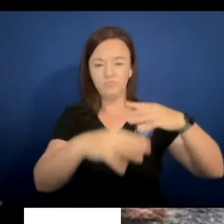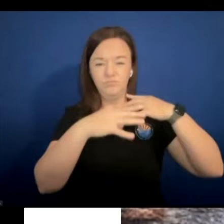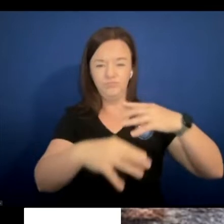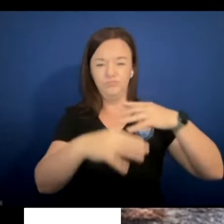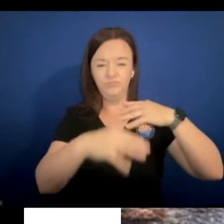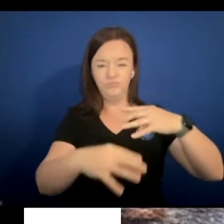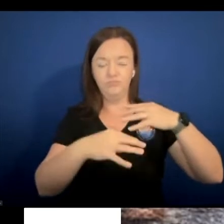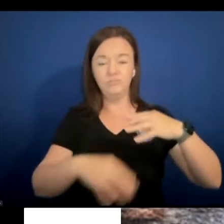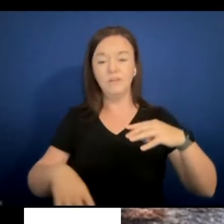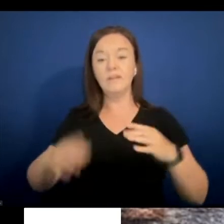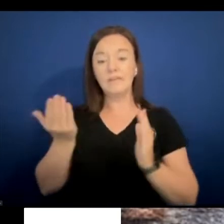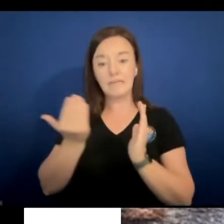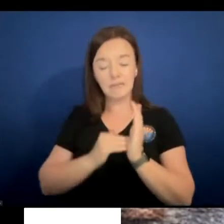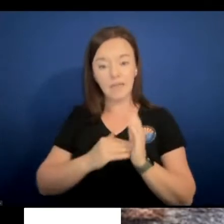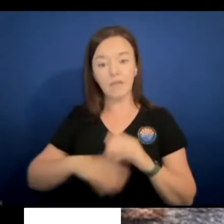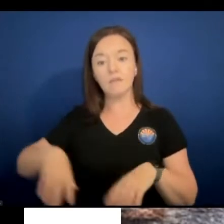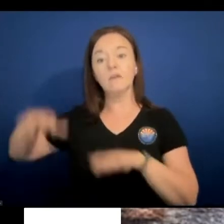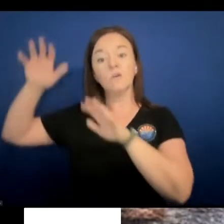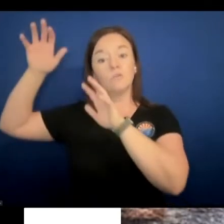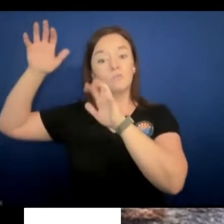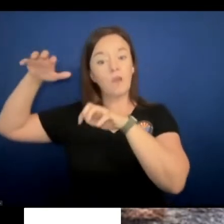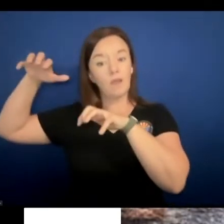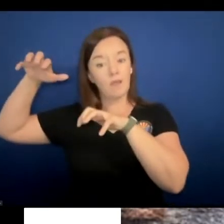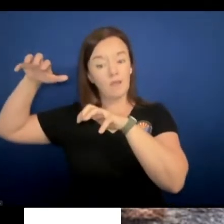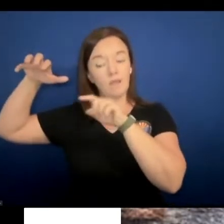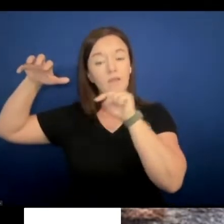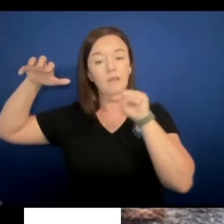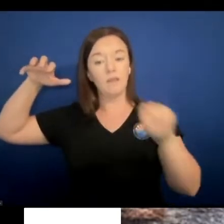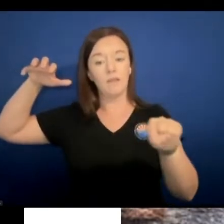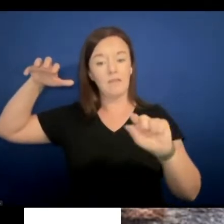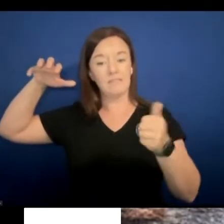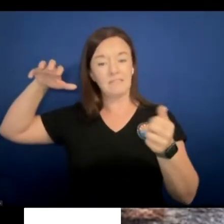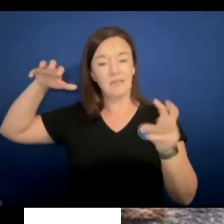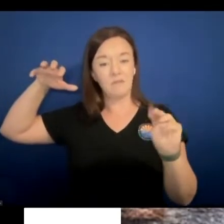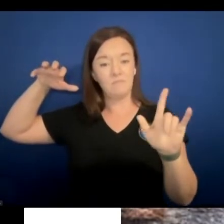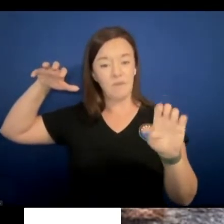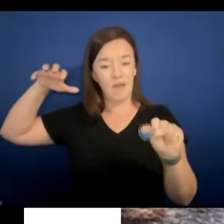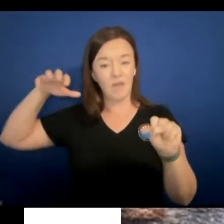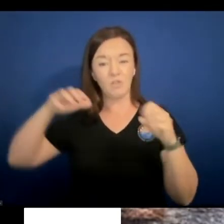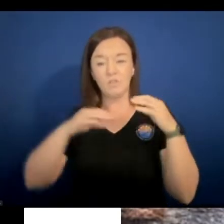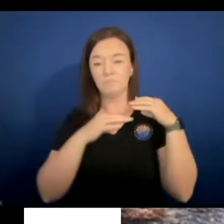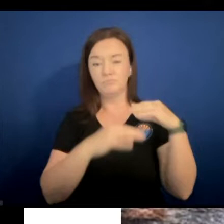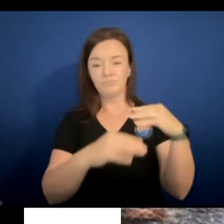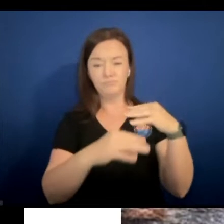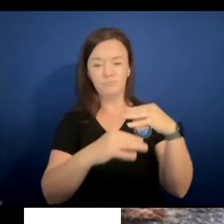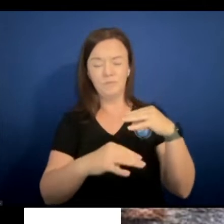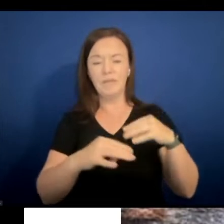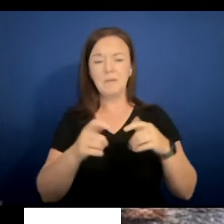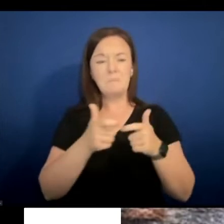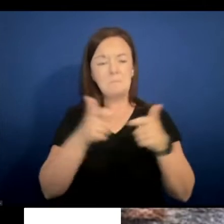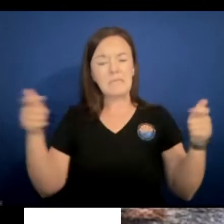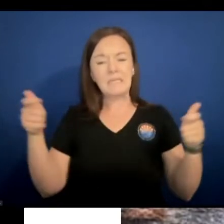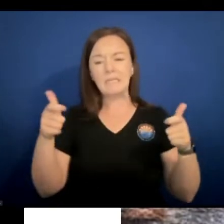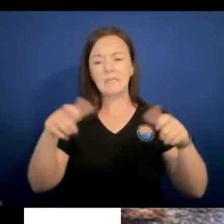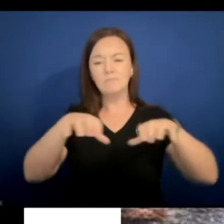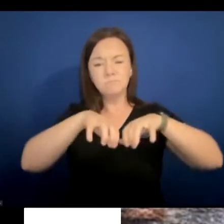from the burn scar, heavy logs, thick black water coming